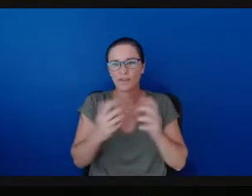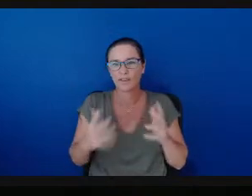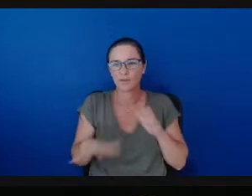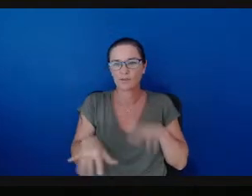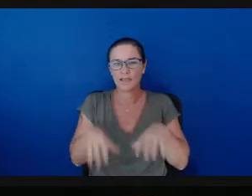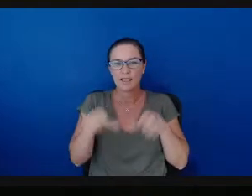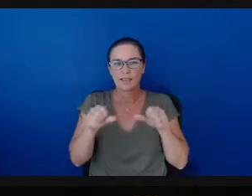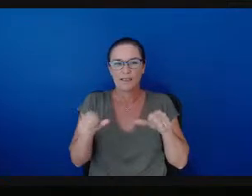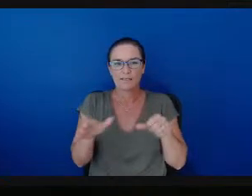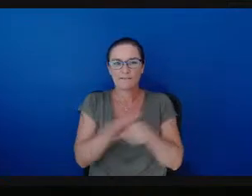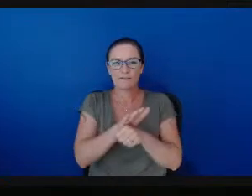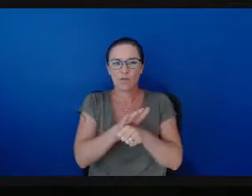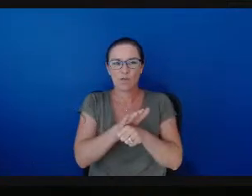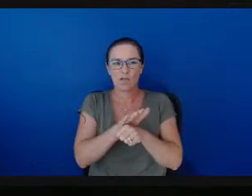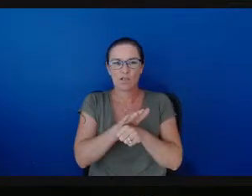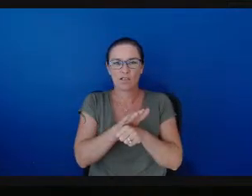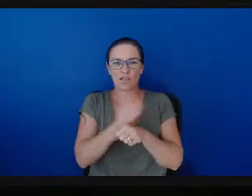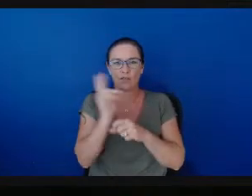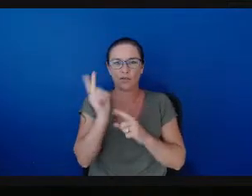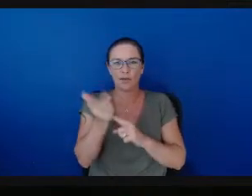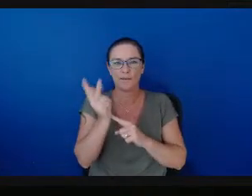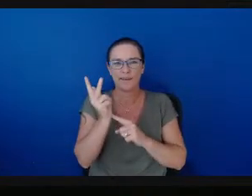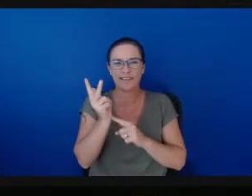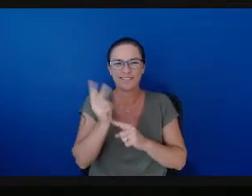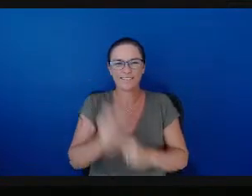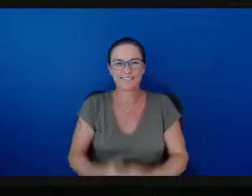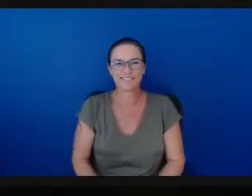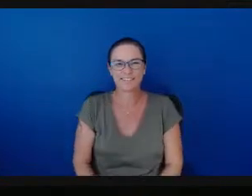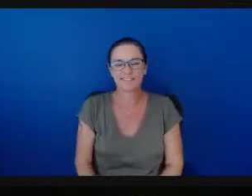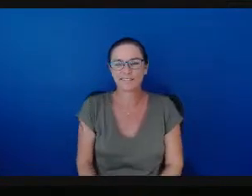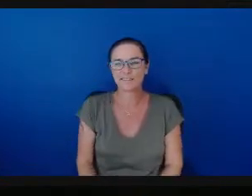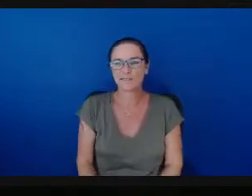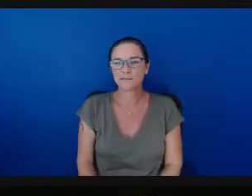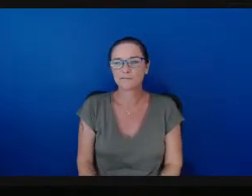full 3 minutes of your time.